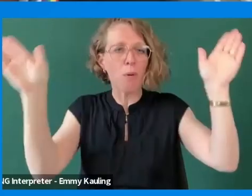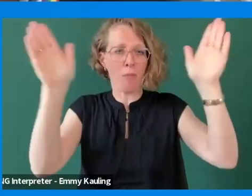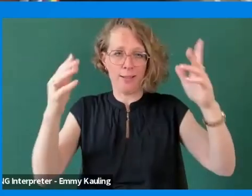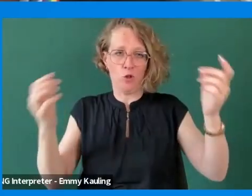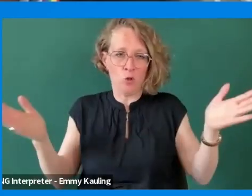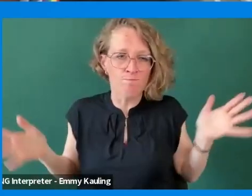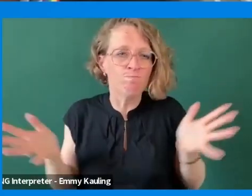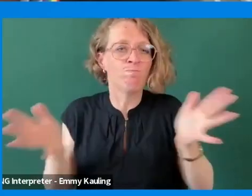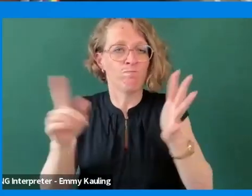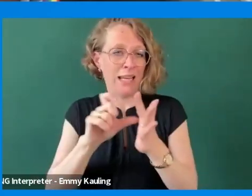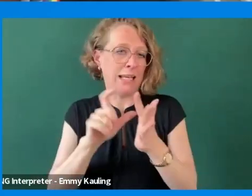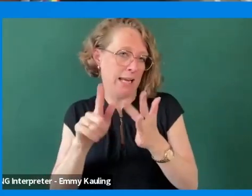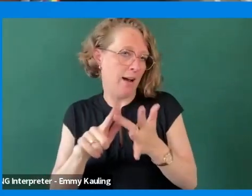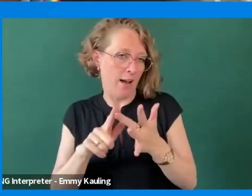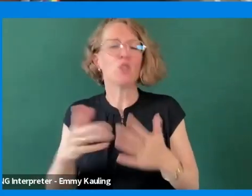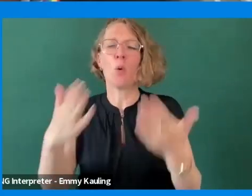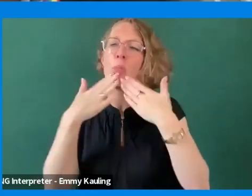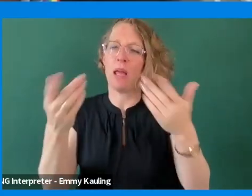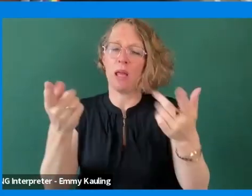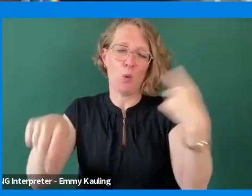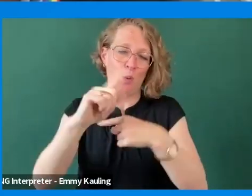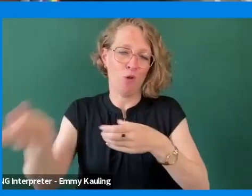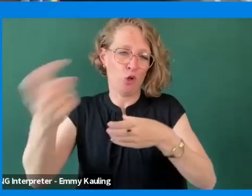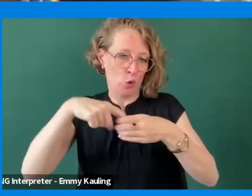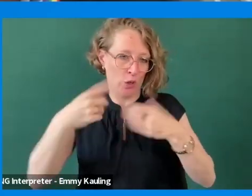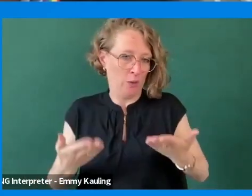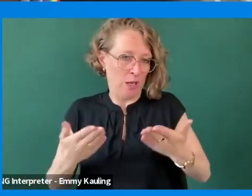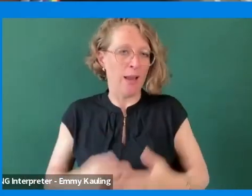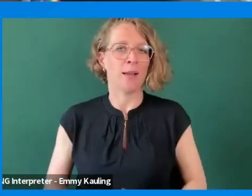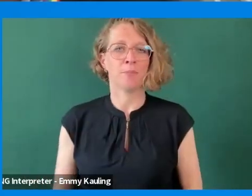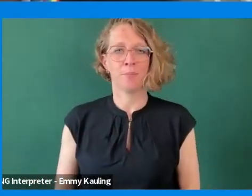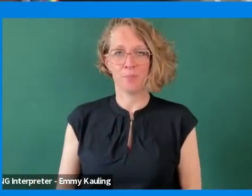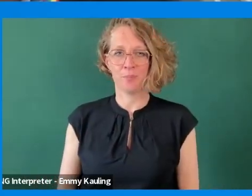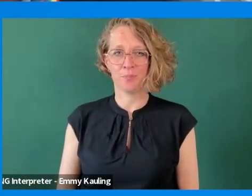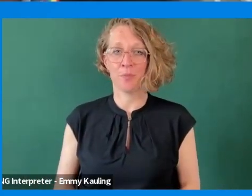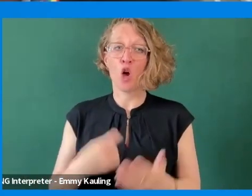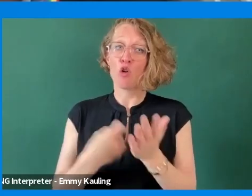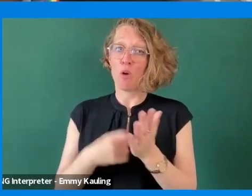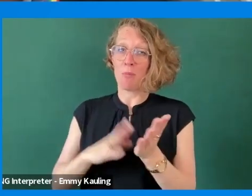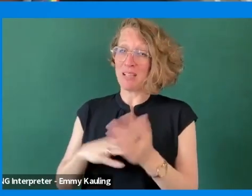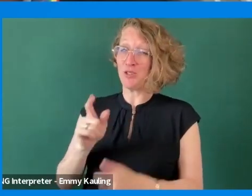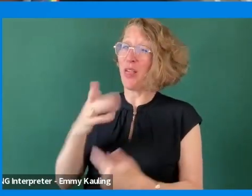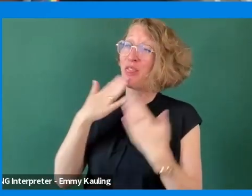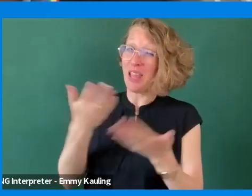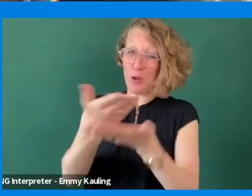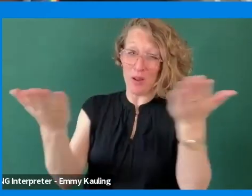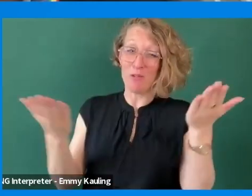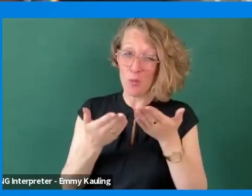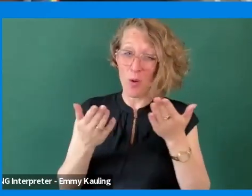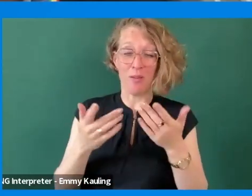So thank you, everybody, for showing up. So thank you, folks. Have a great afternoon.